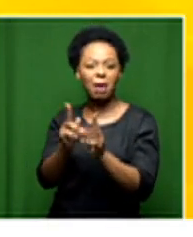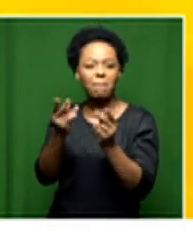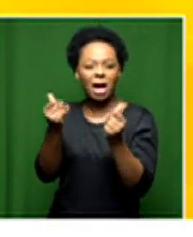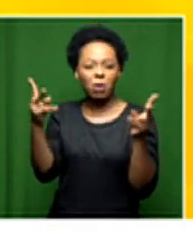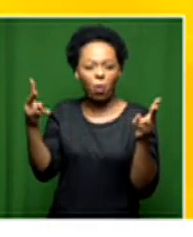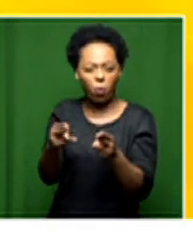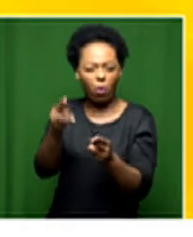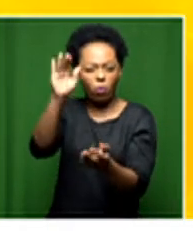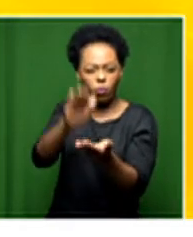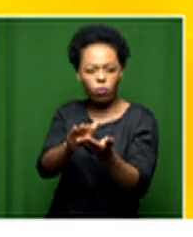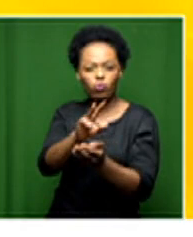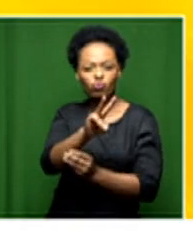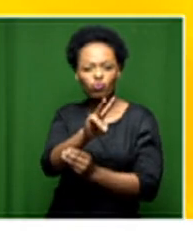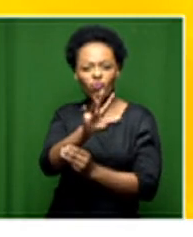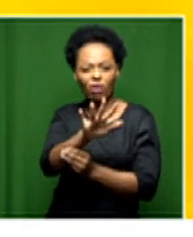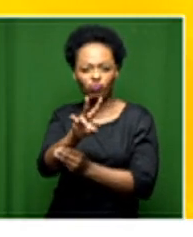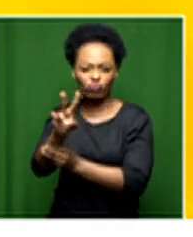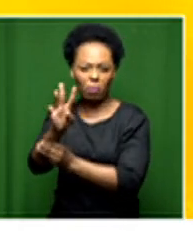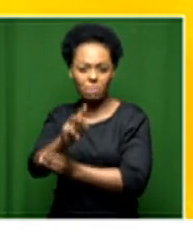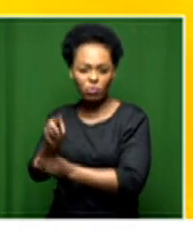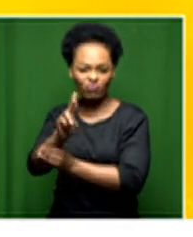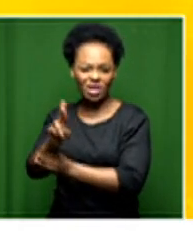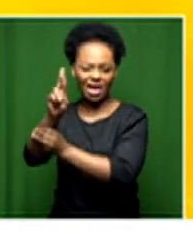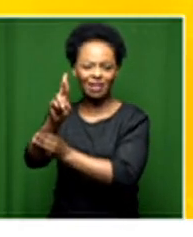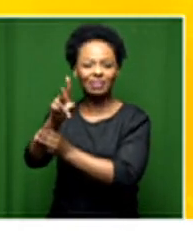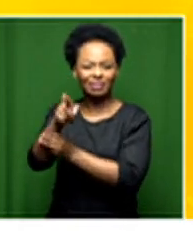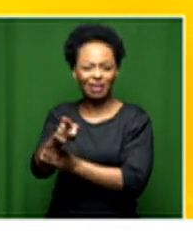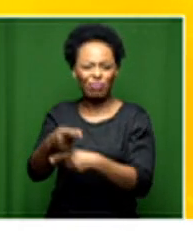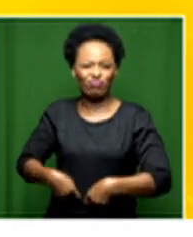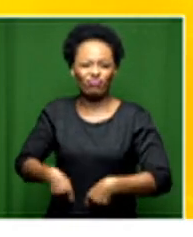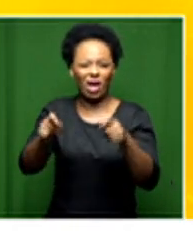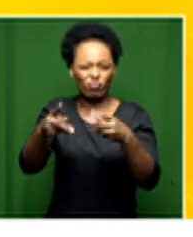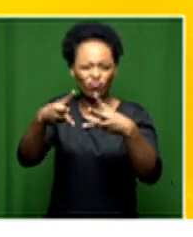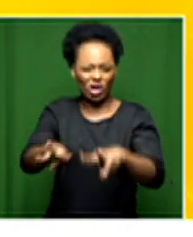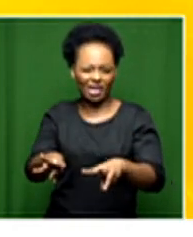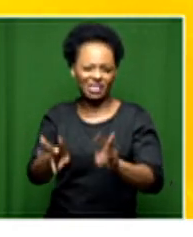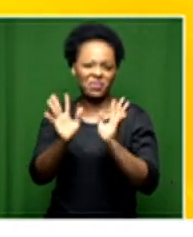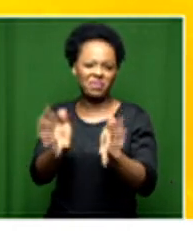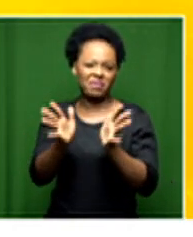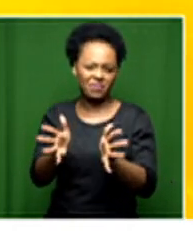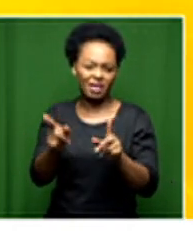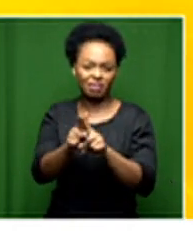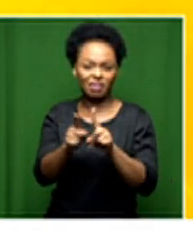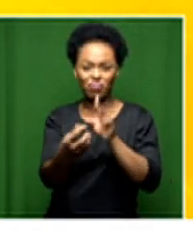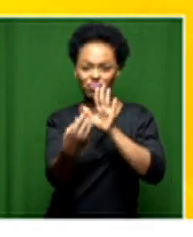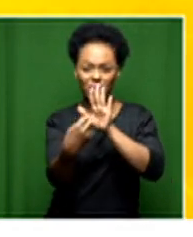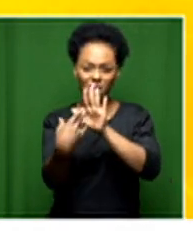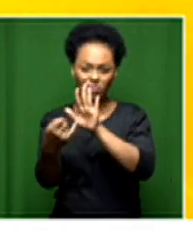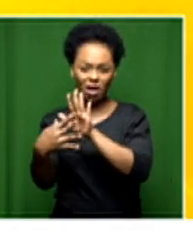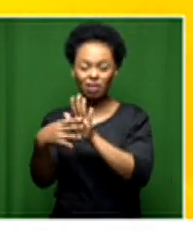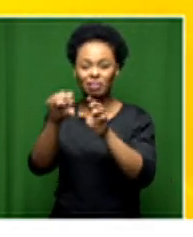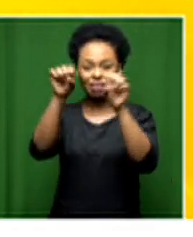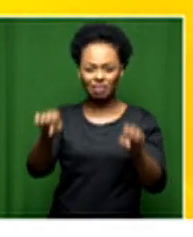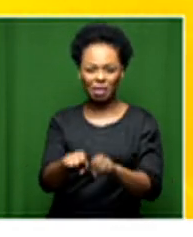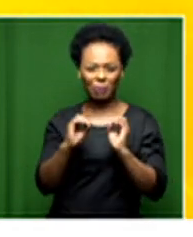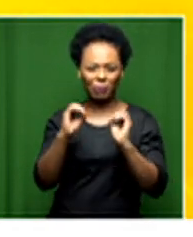cuts. 522 million rand in irregular expenditure and outdated software systems were also some